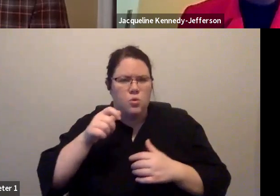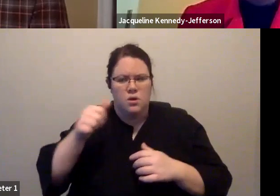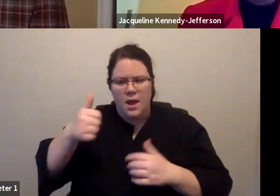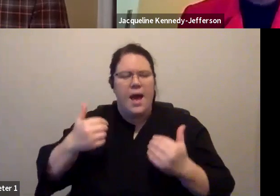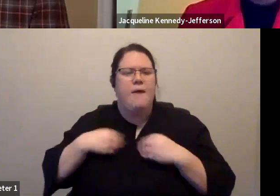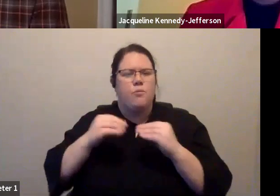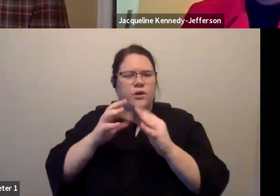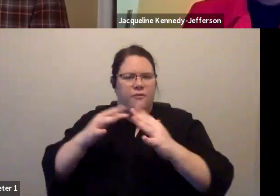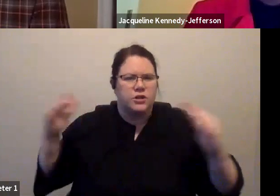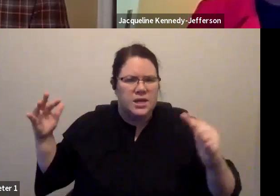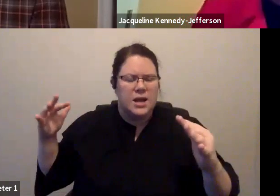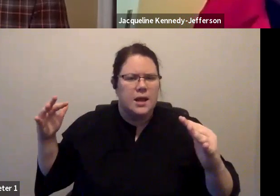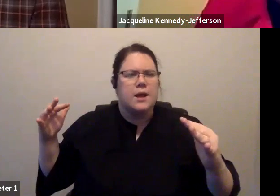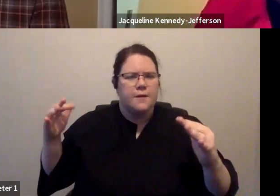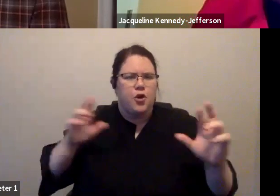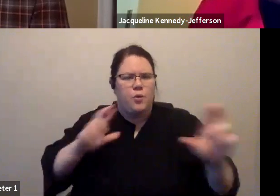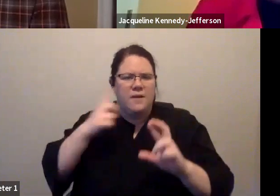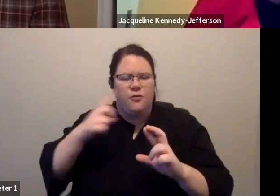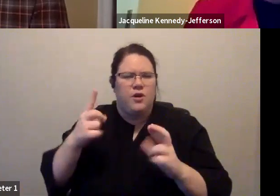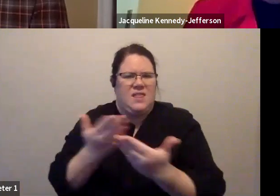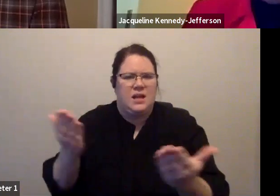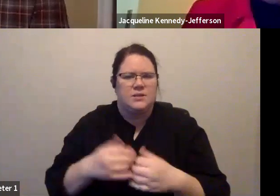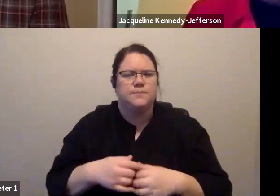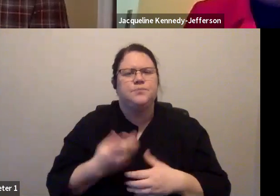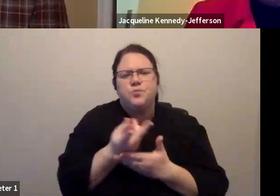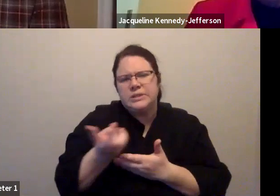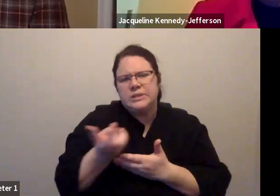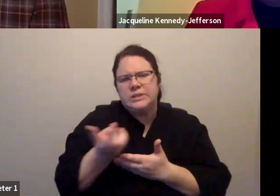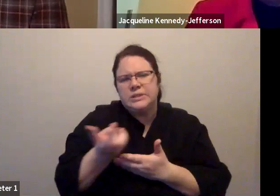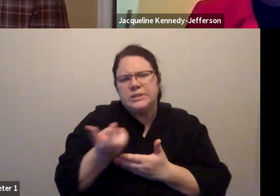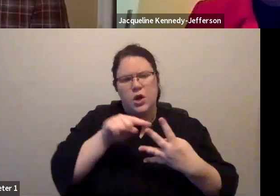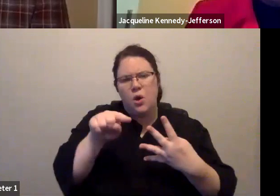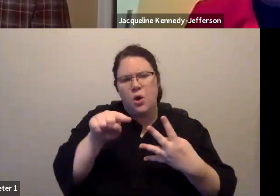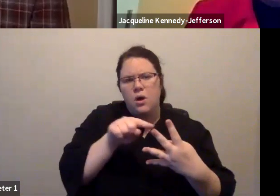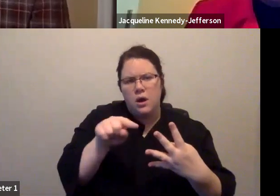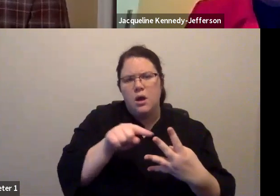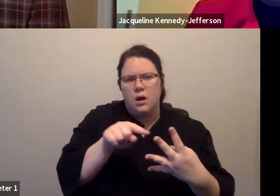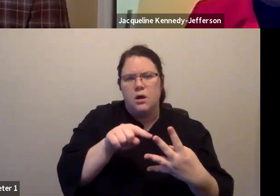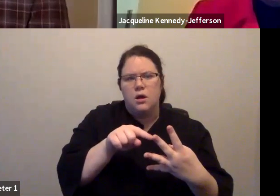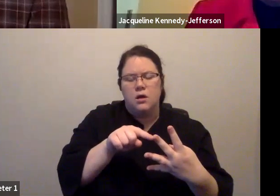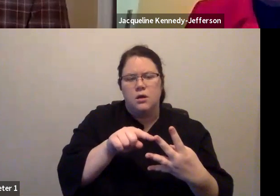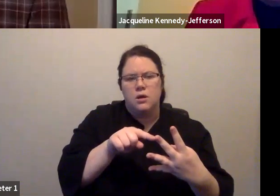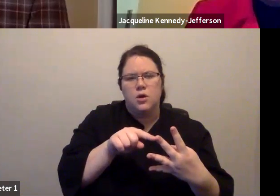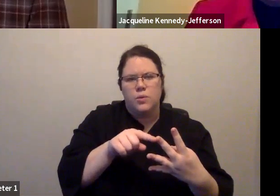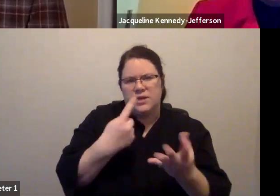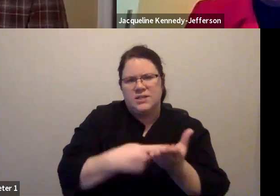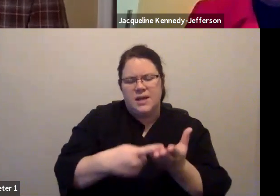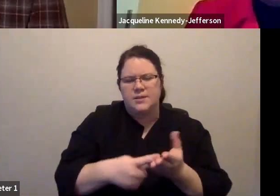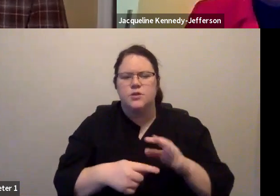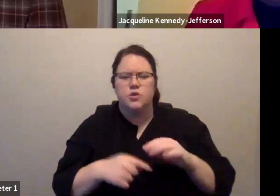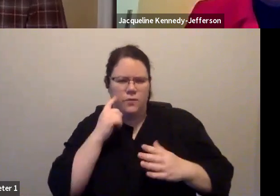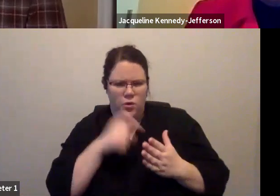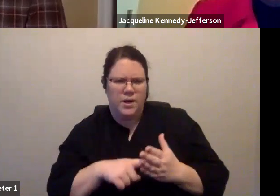we talked about with the webinar that we did 2 weeks ago, really the webinars we've been doing throughout this month. We have a question coming